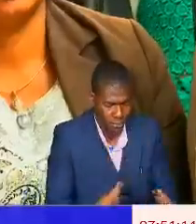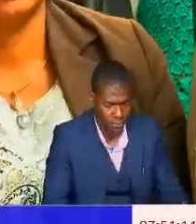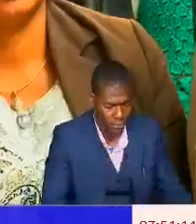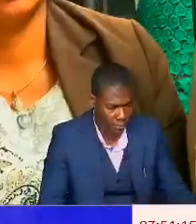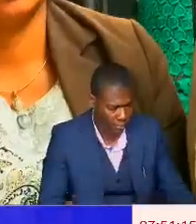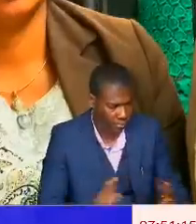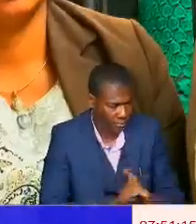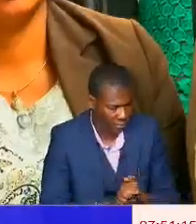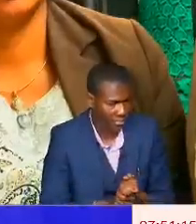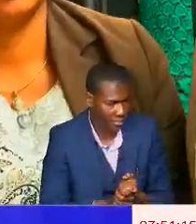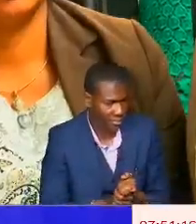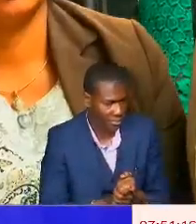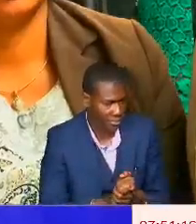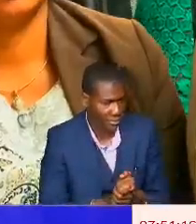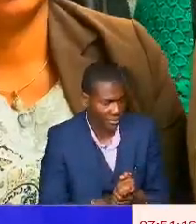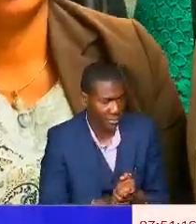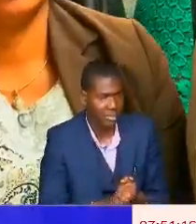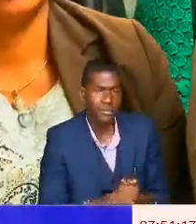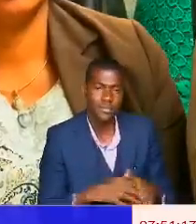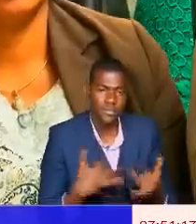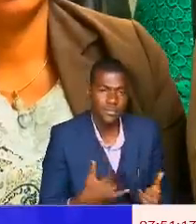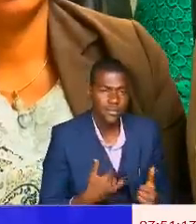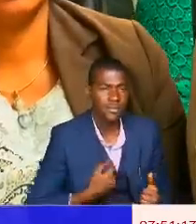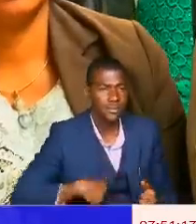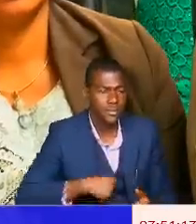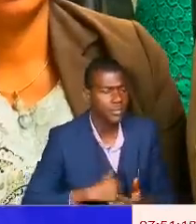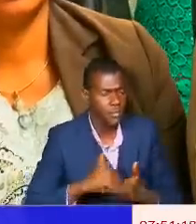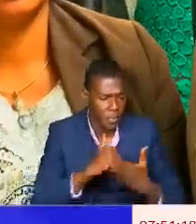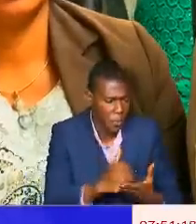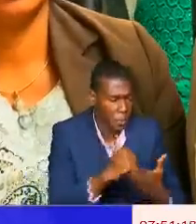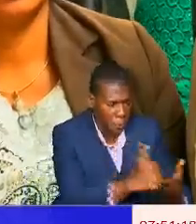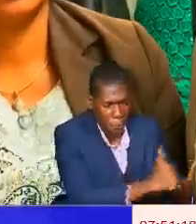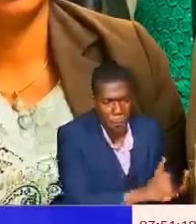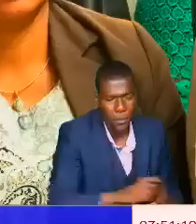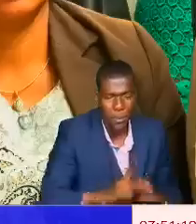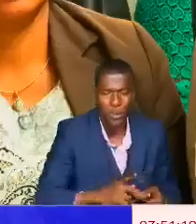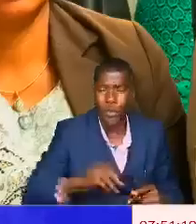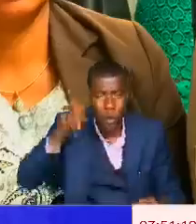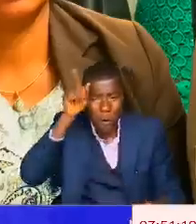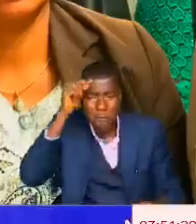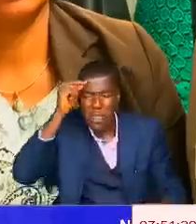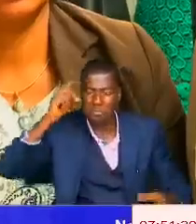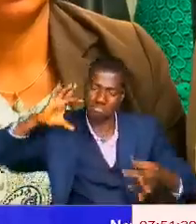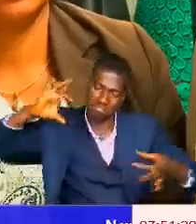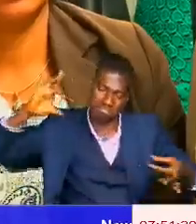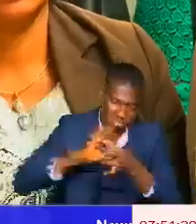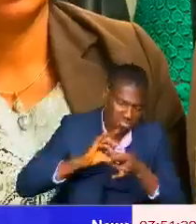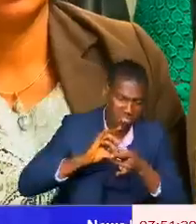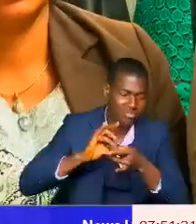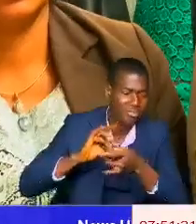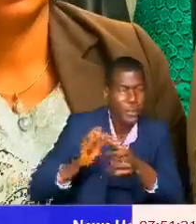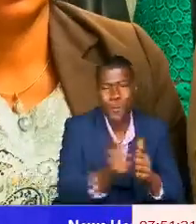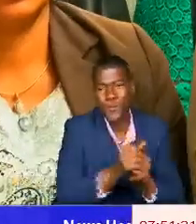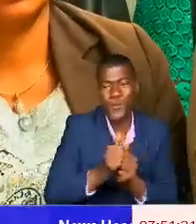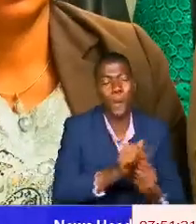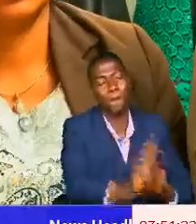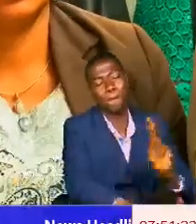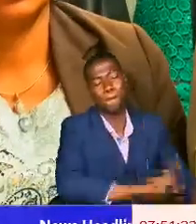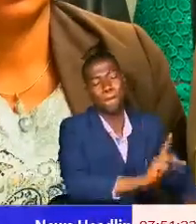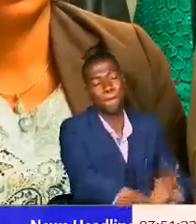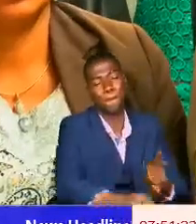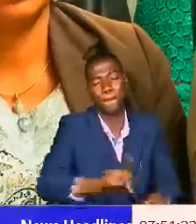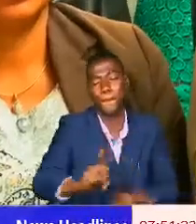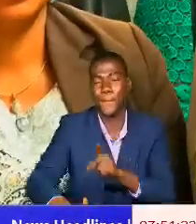we they come out them, they remove them. They help people, they connect government with the people through the services where then they render. So